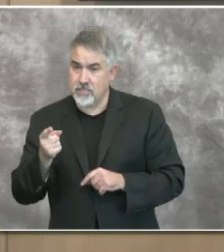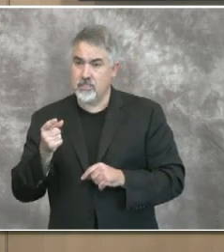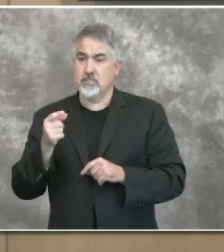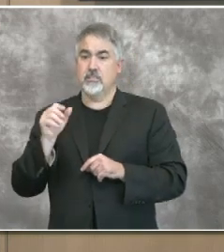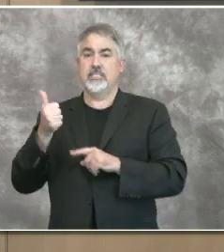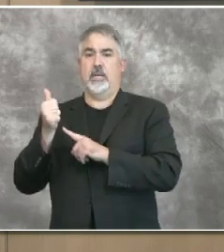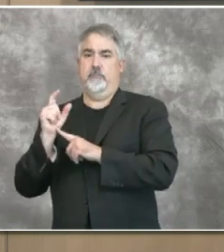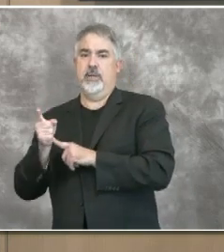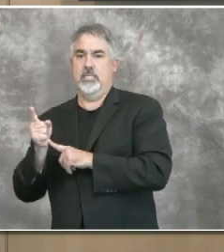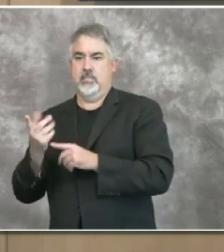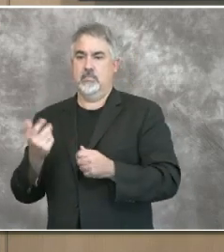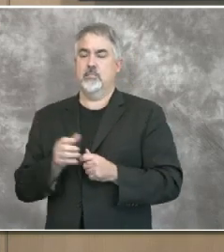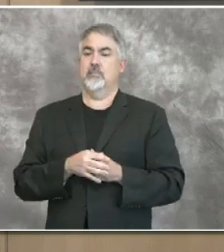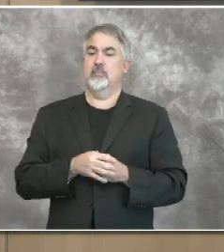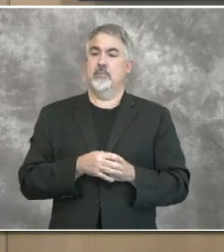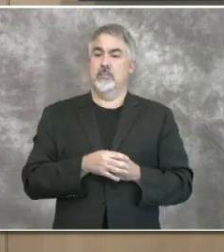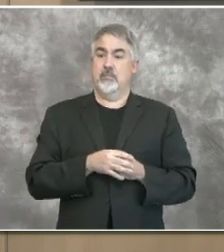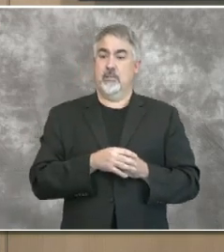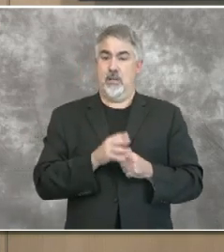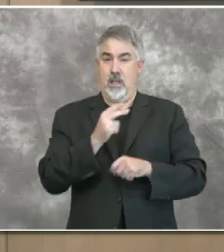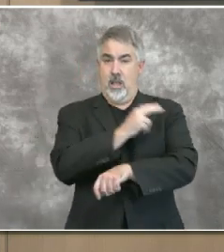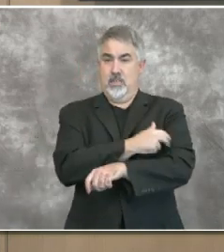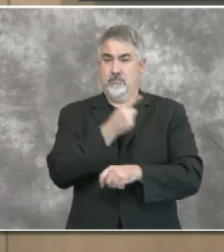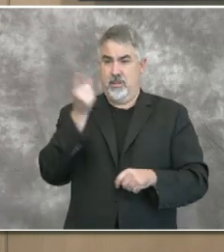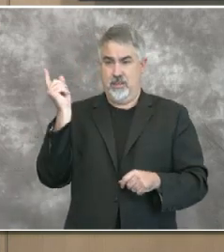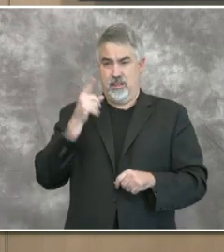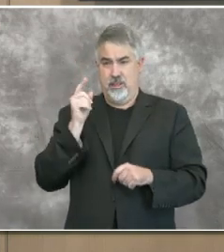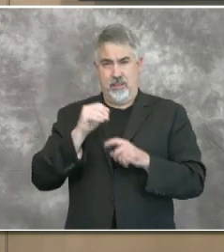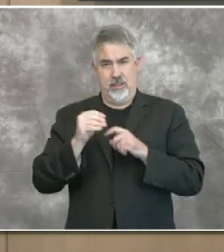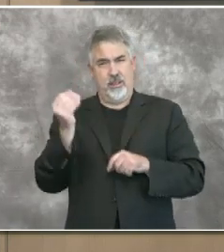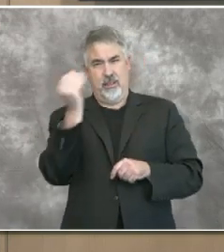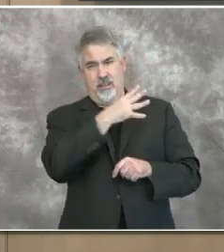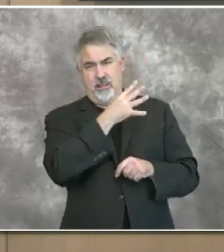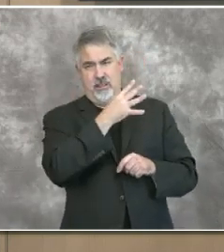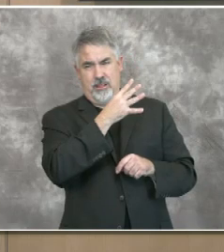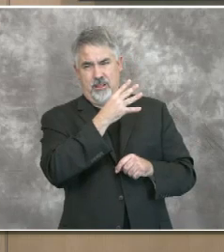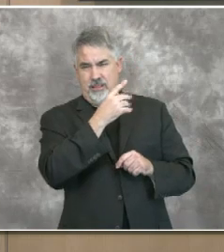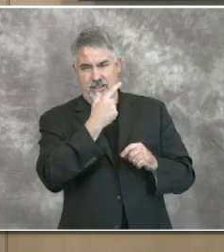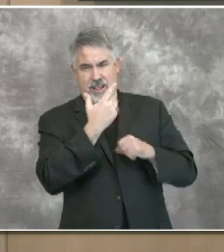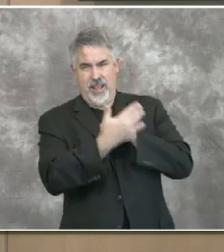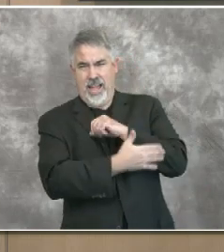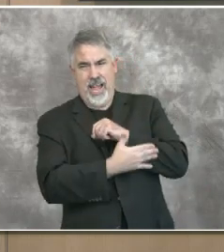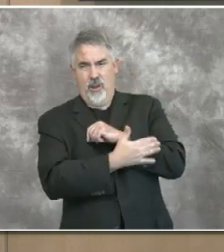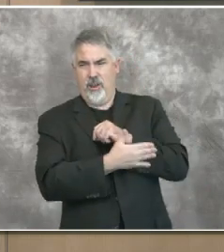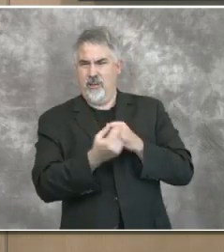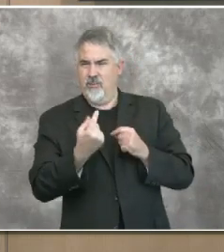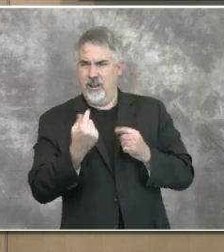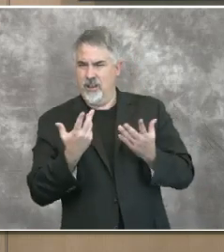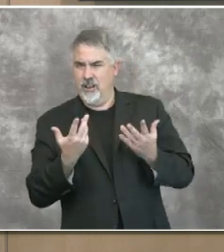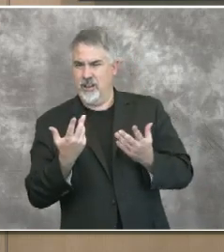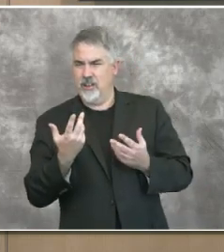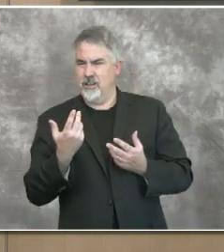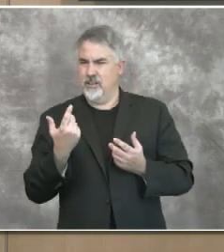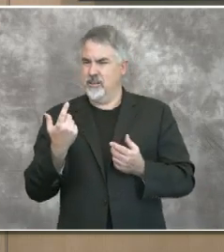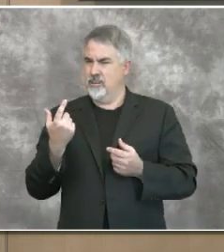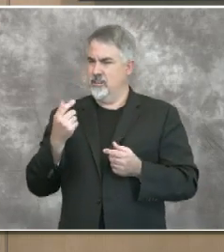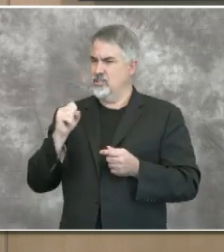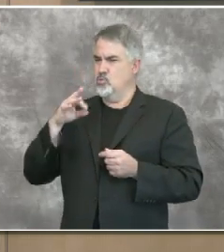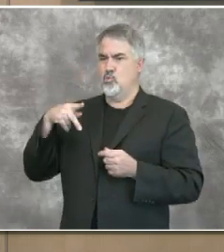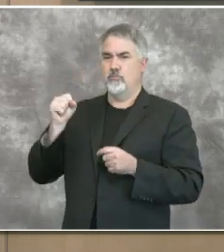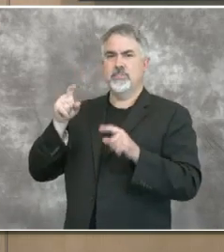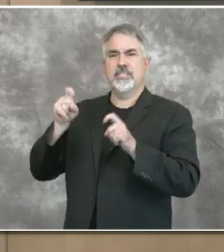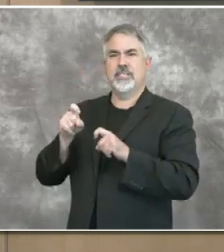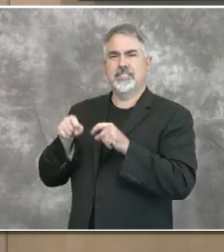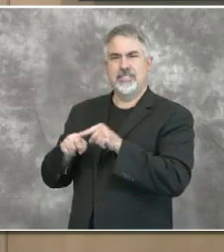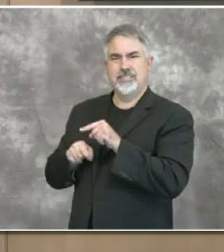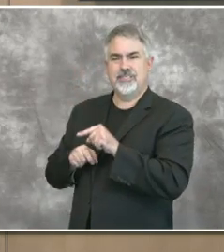alleviate the issue of testing in the county? Well, the tests that Scripps announced that they have available and operational now, as